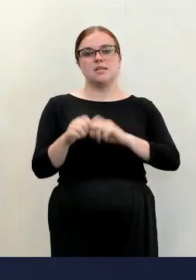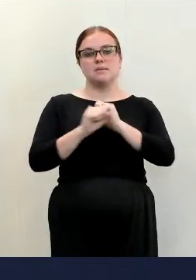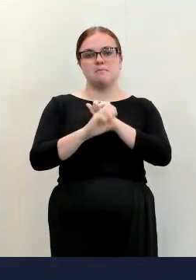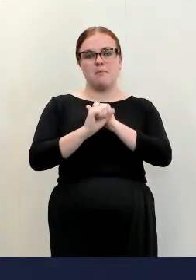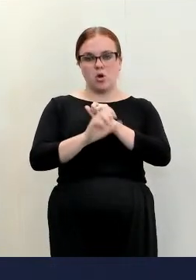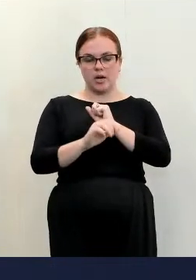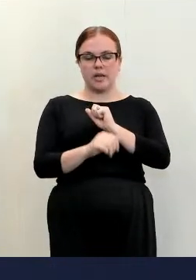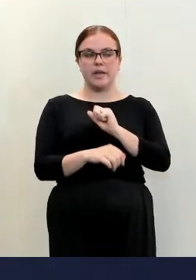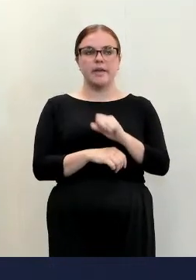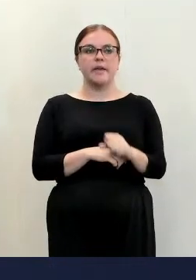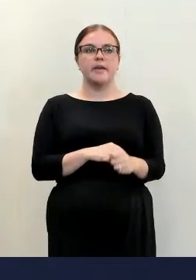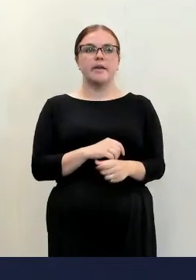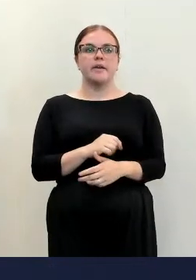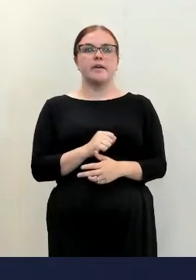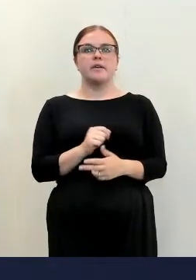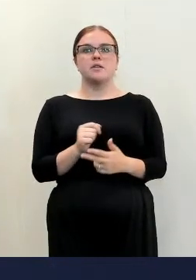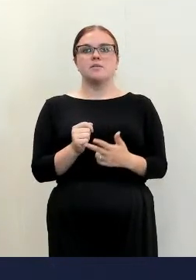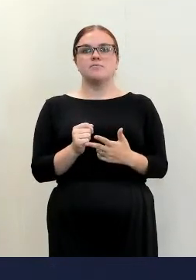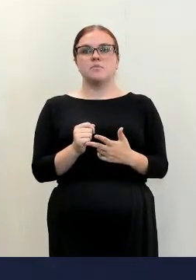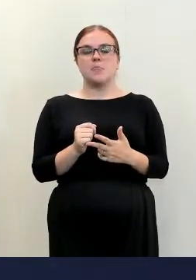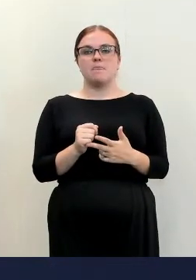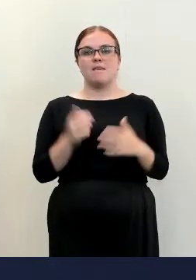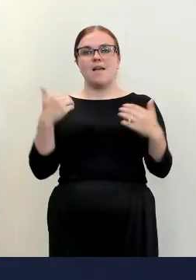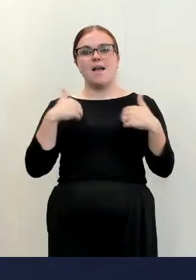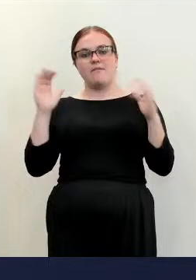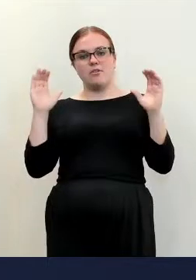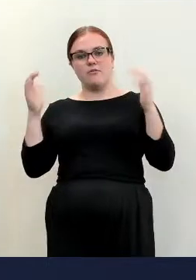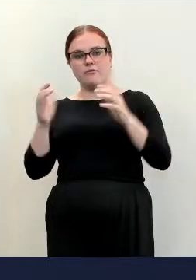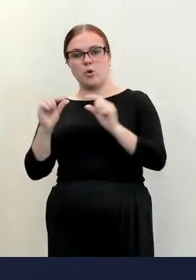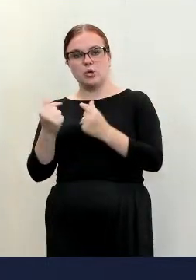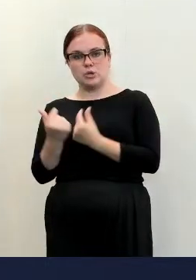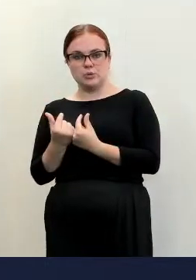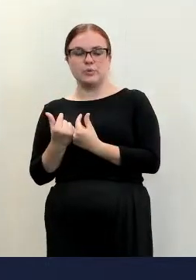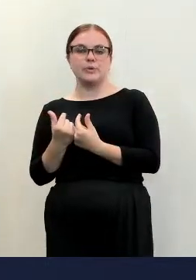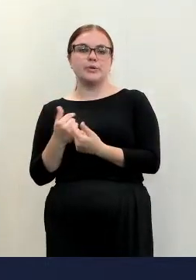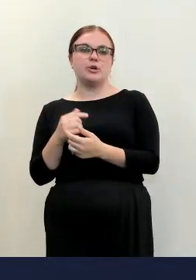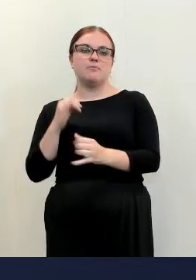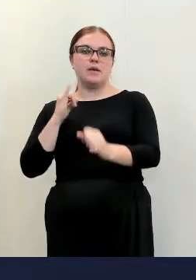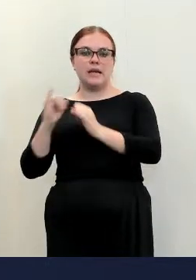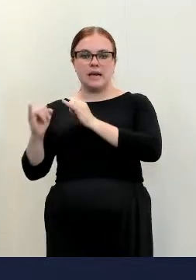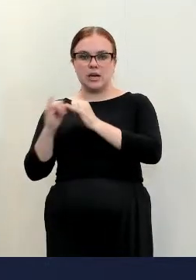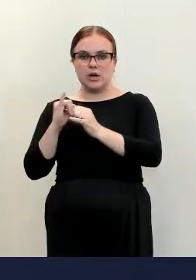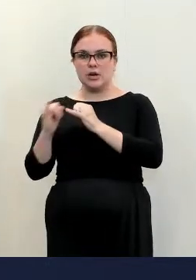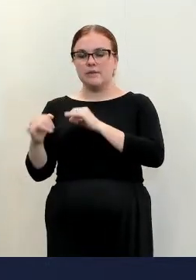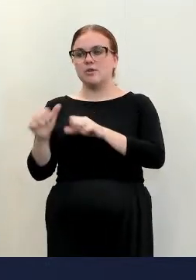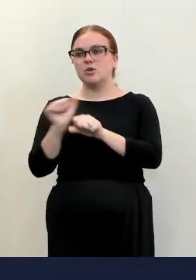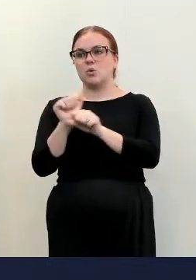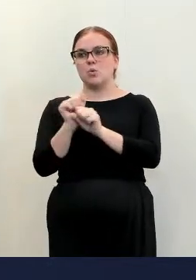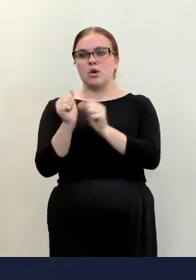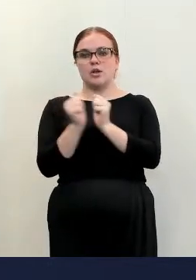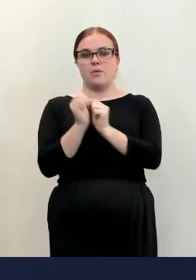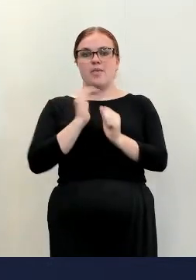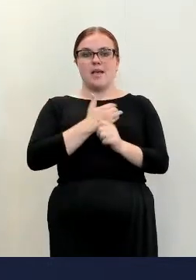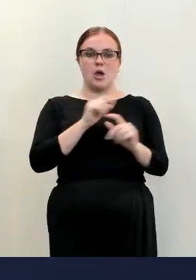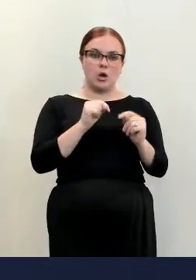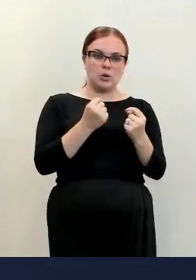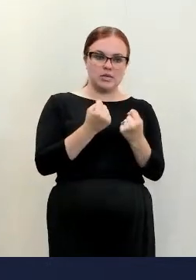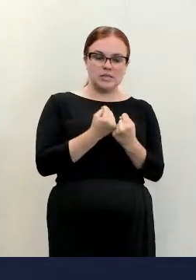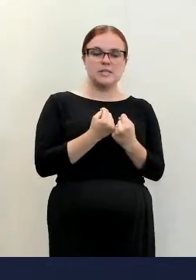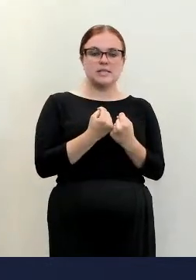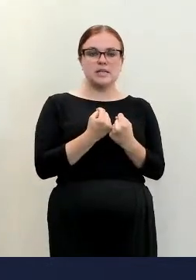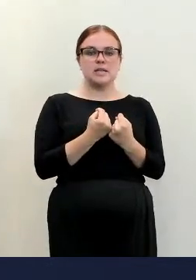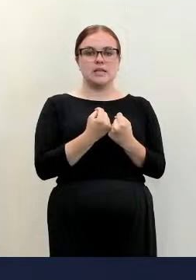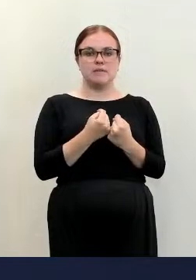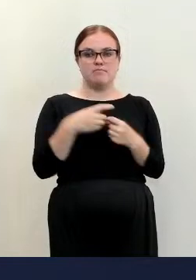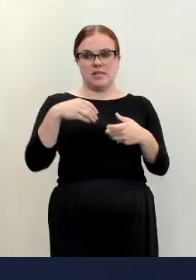marketing strategies, doing focus groups, key informant interviews, working with our harm reduction team that is